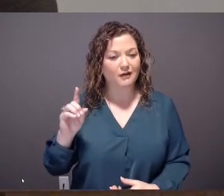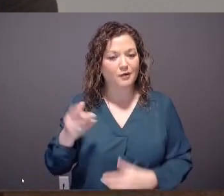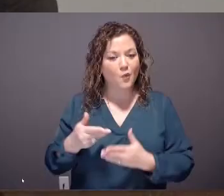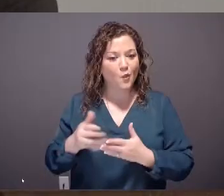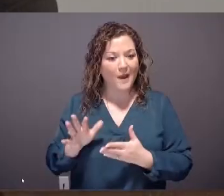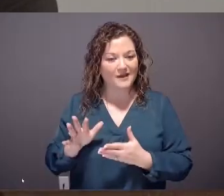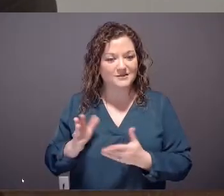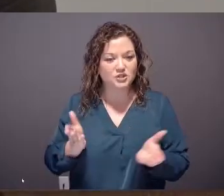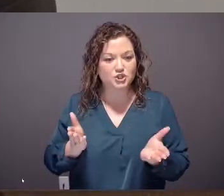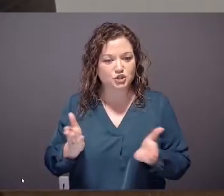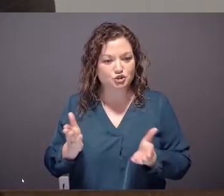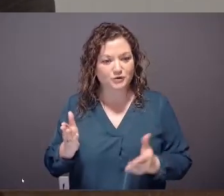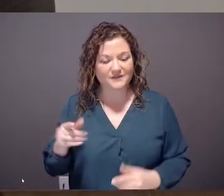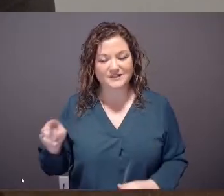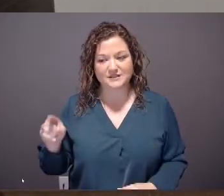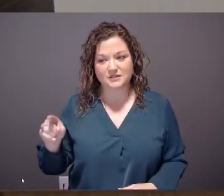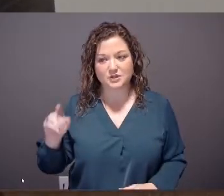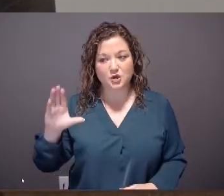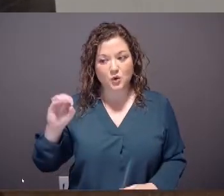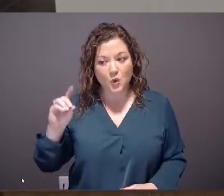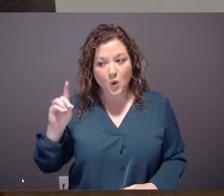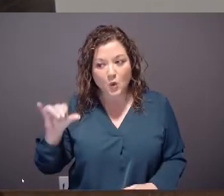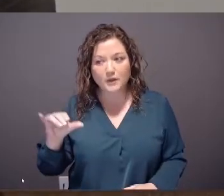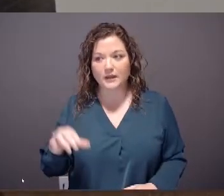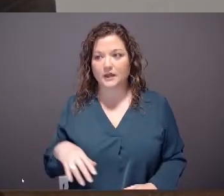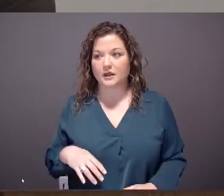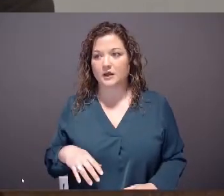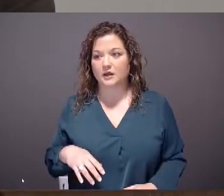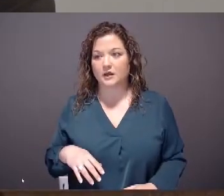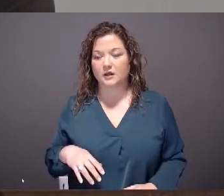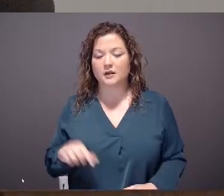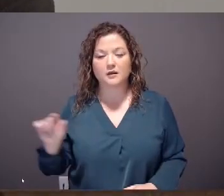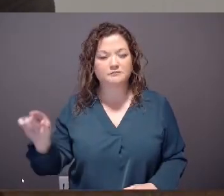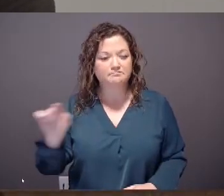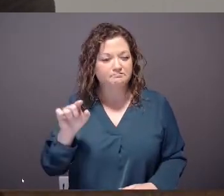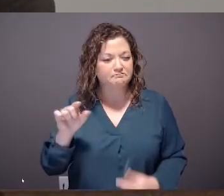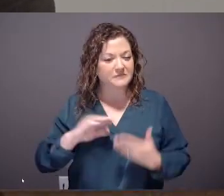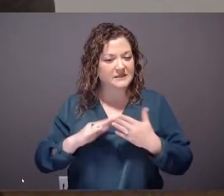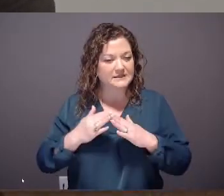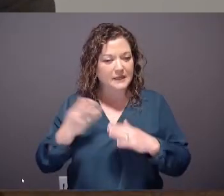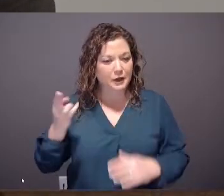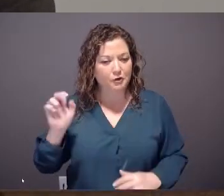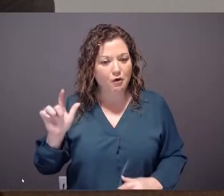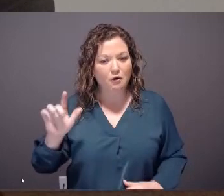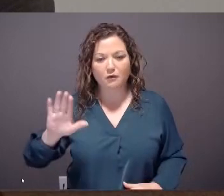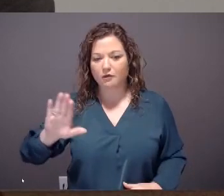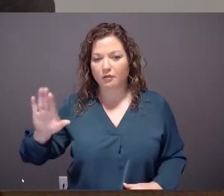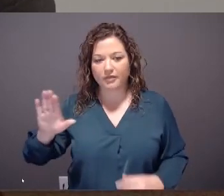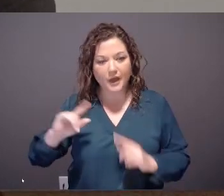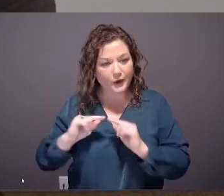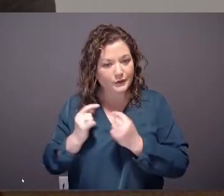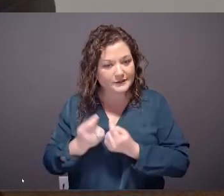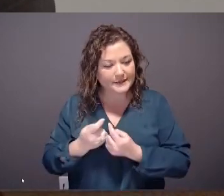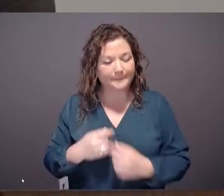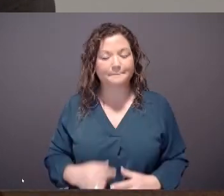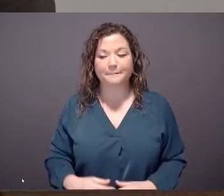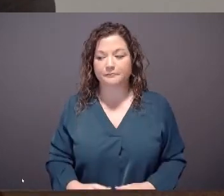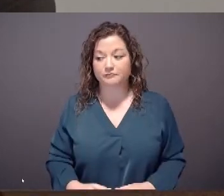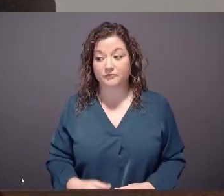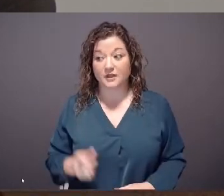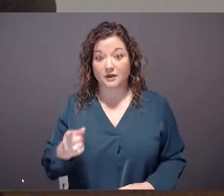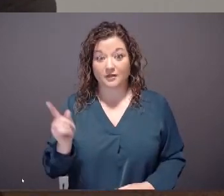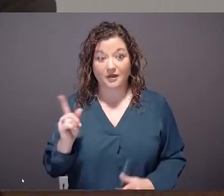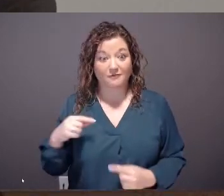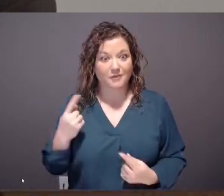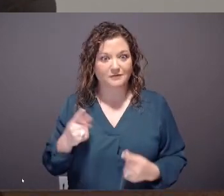Cody and folks around City Hall and on his team have been really busy, and you're going to see some